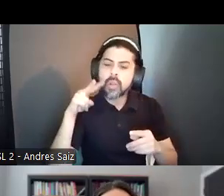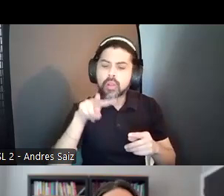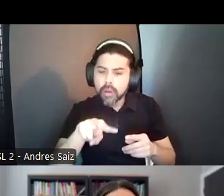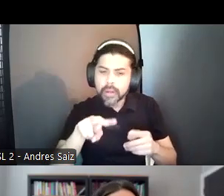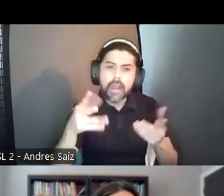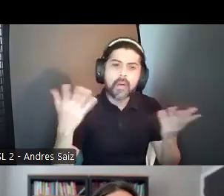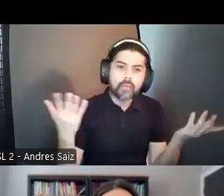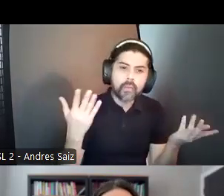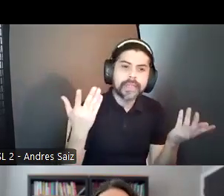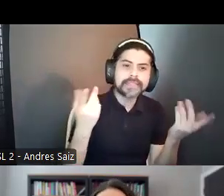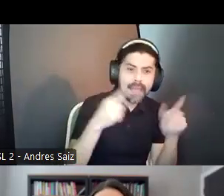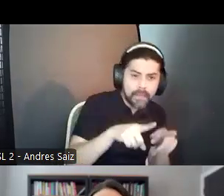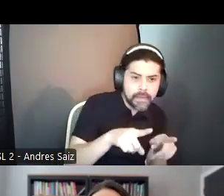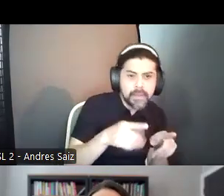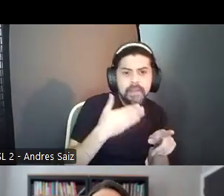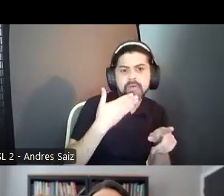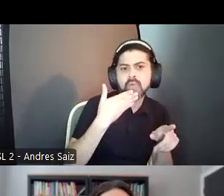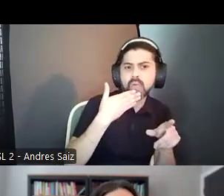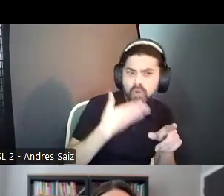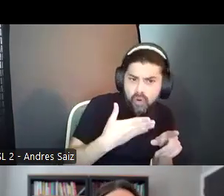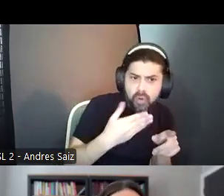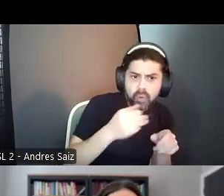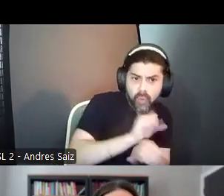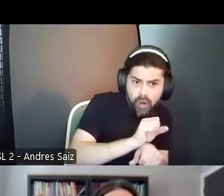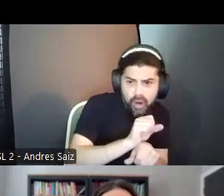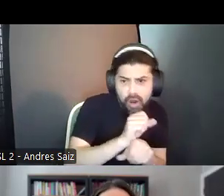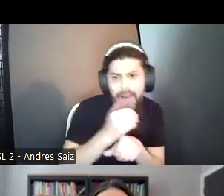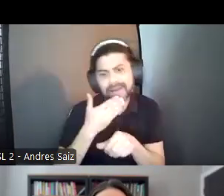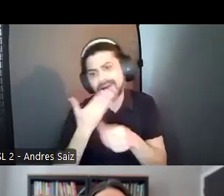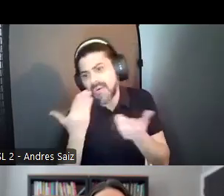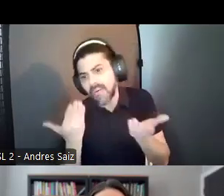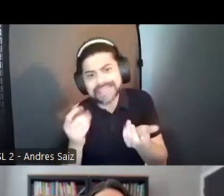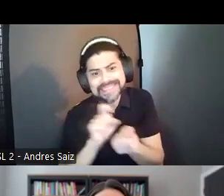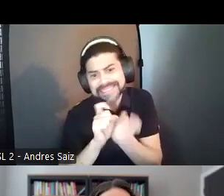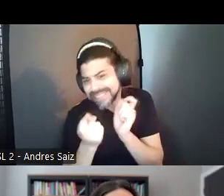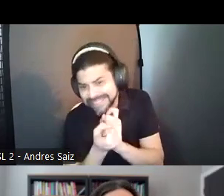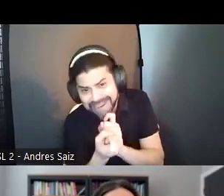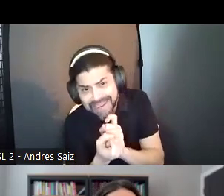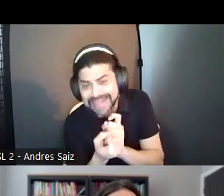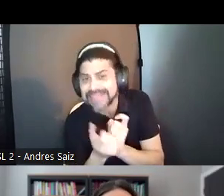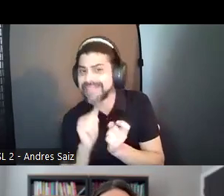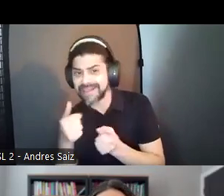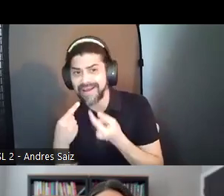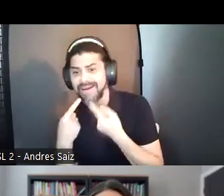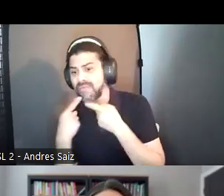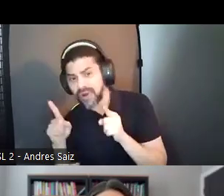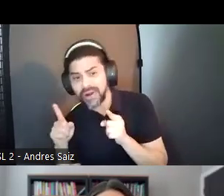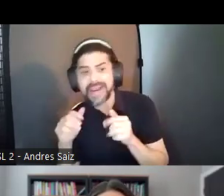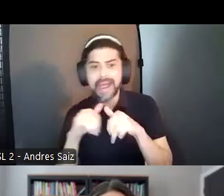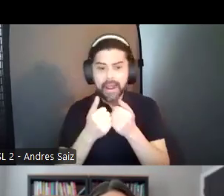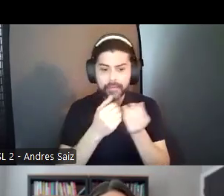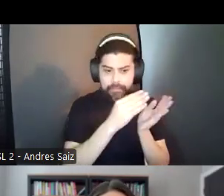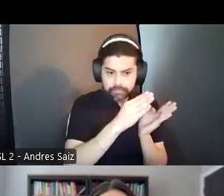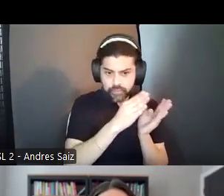what's working, what's not working, what shifts need to be made, course corrections over the next 5